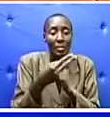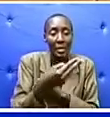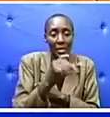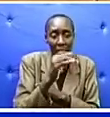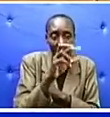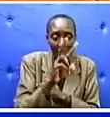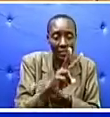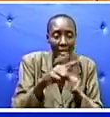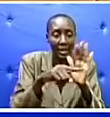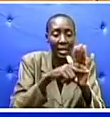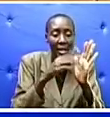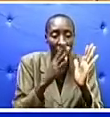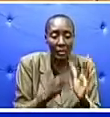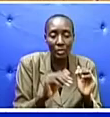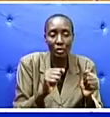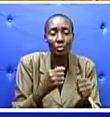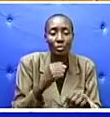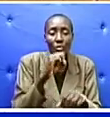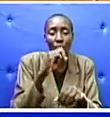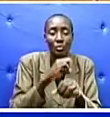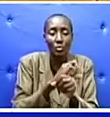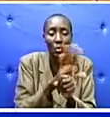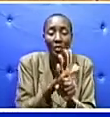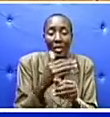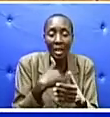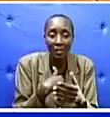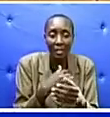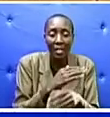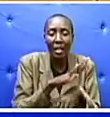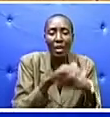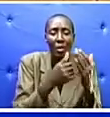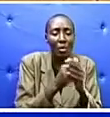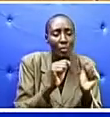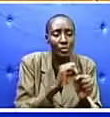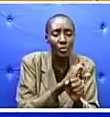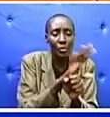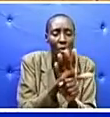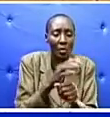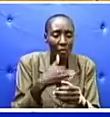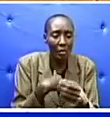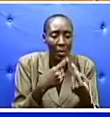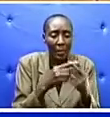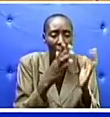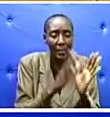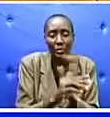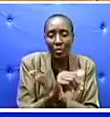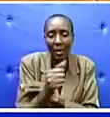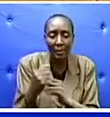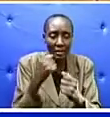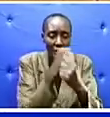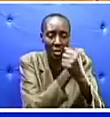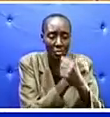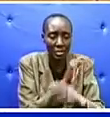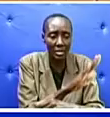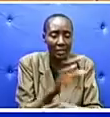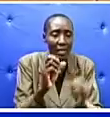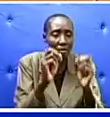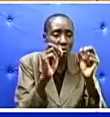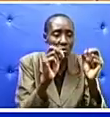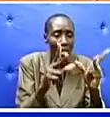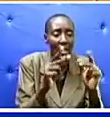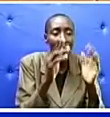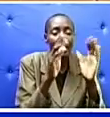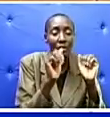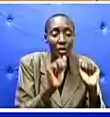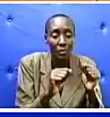get COVID, anybody is prone to get COVID. But you see, for the other person, because their immunity is okay, there's a